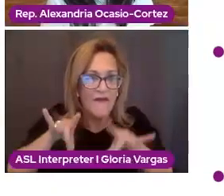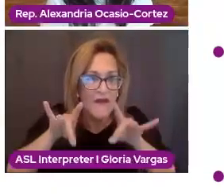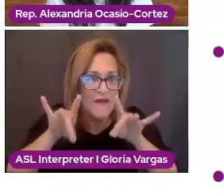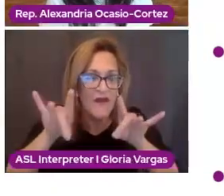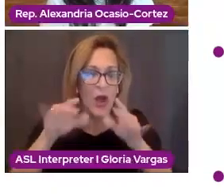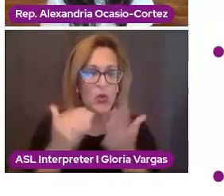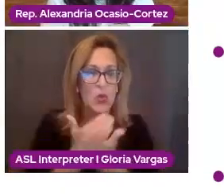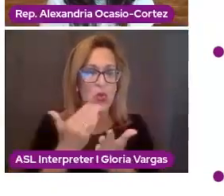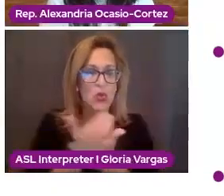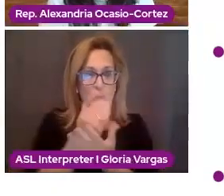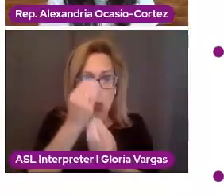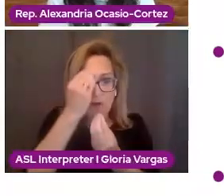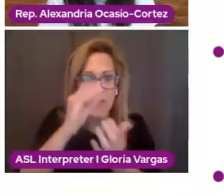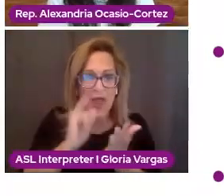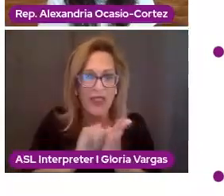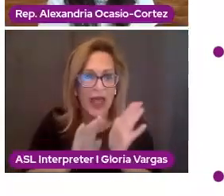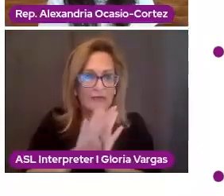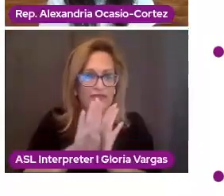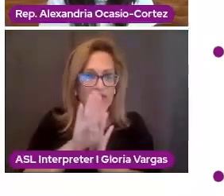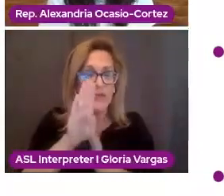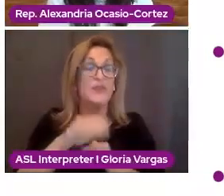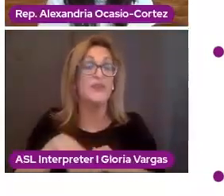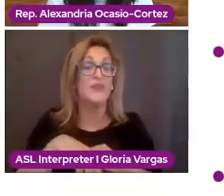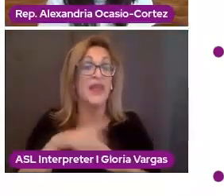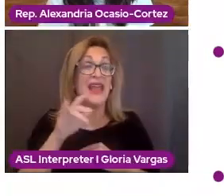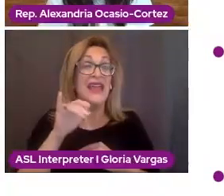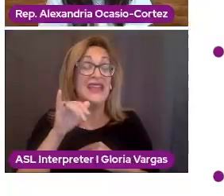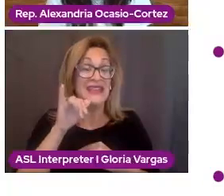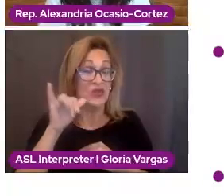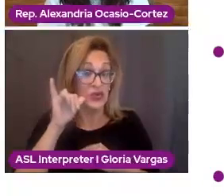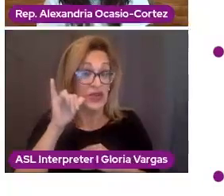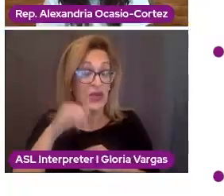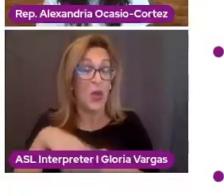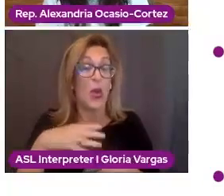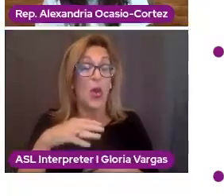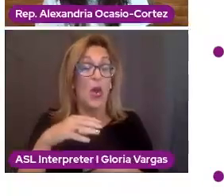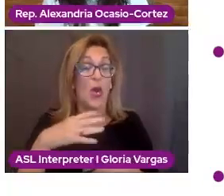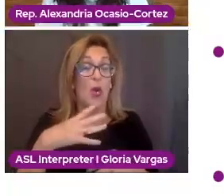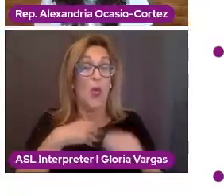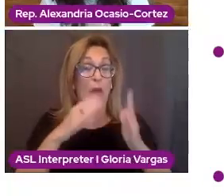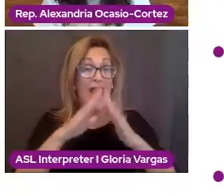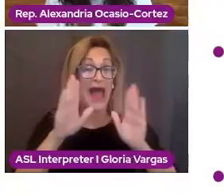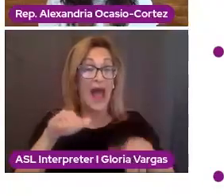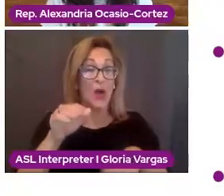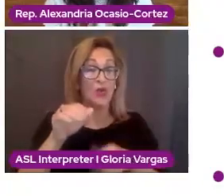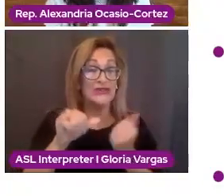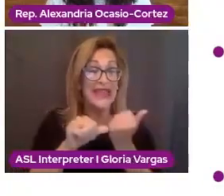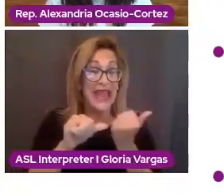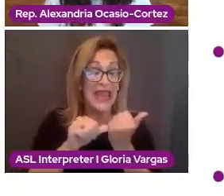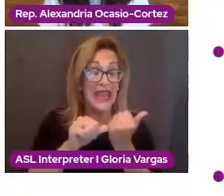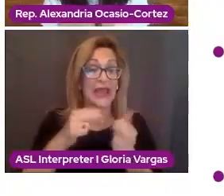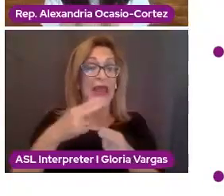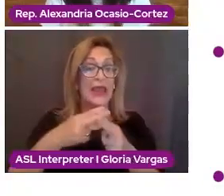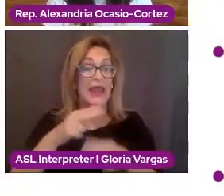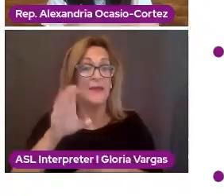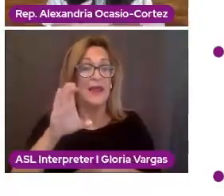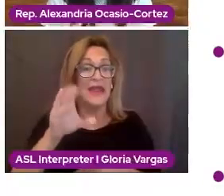yesterday, a White House aide by the name of Cassidy Hutchinson, she was